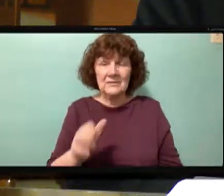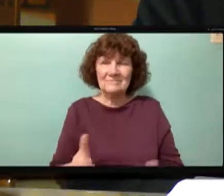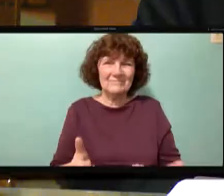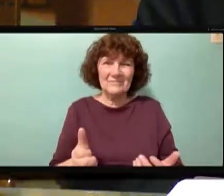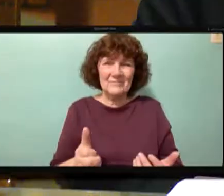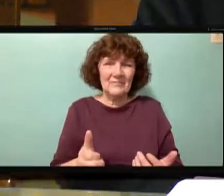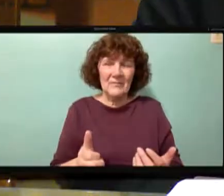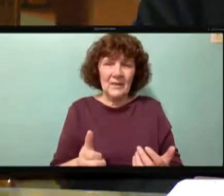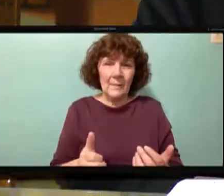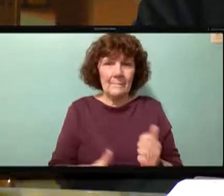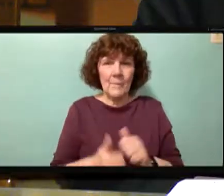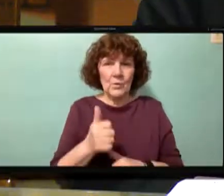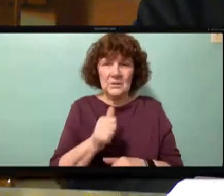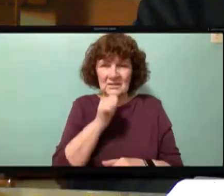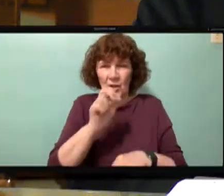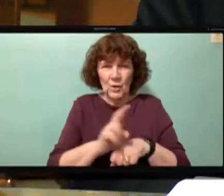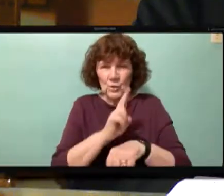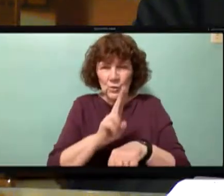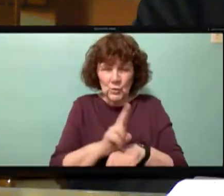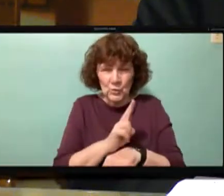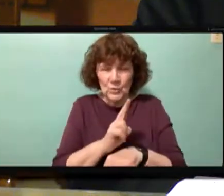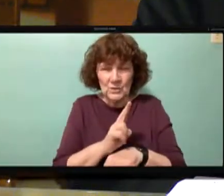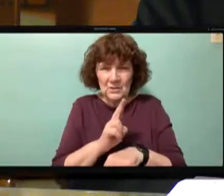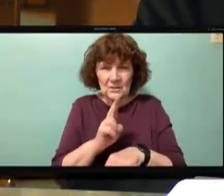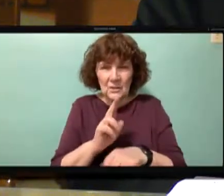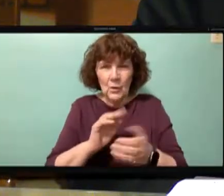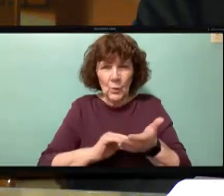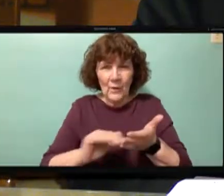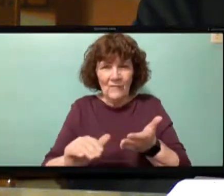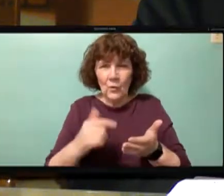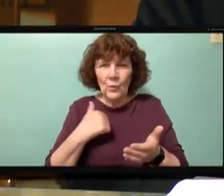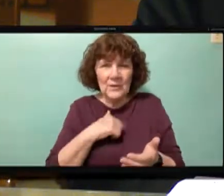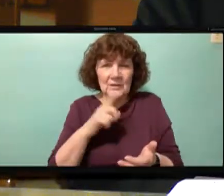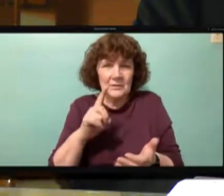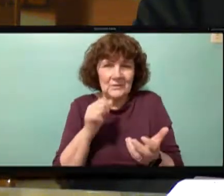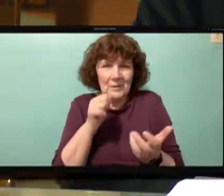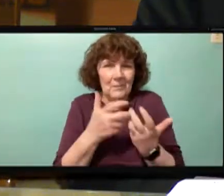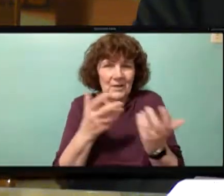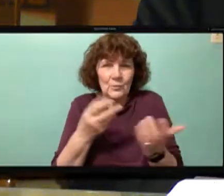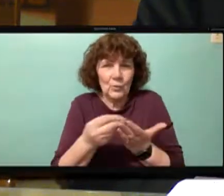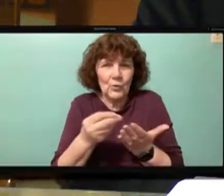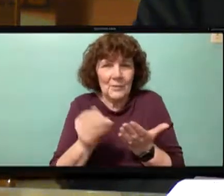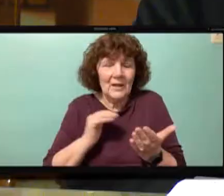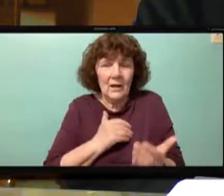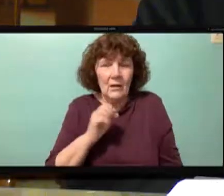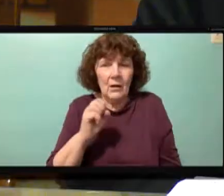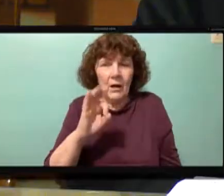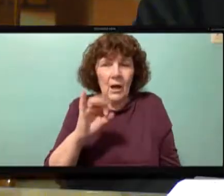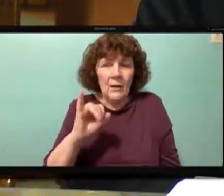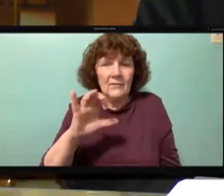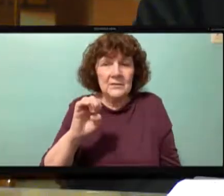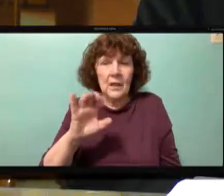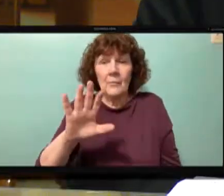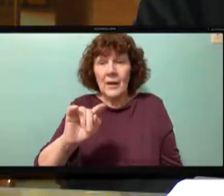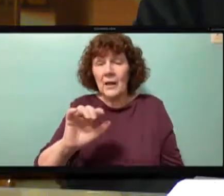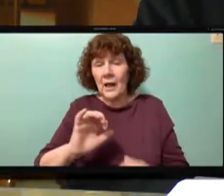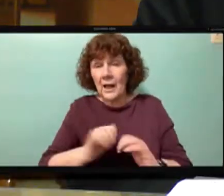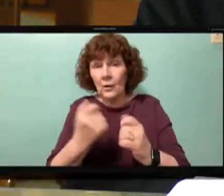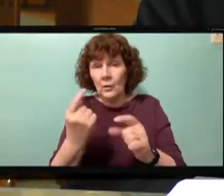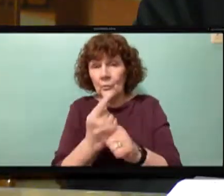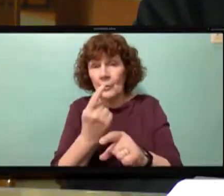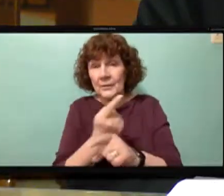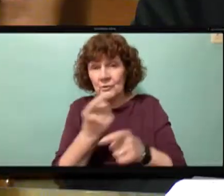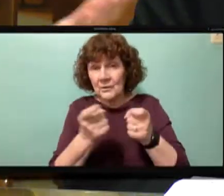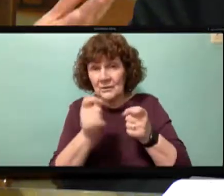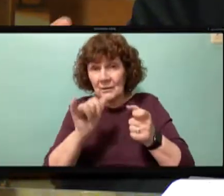because we do so little procurement in our office. But the appropriate way to handle that is before